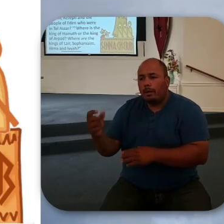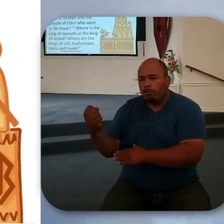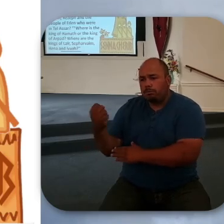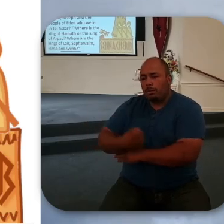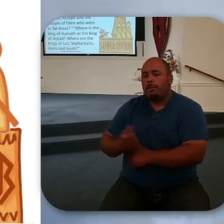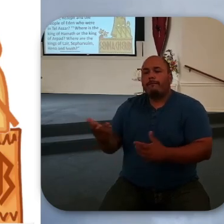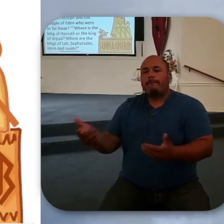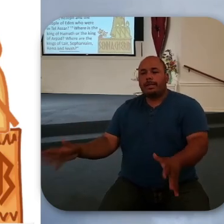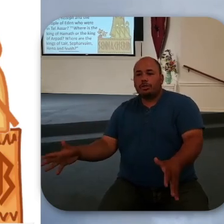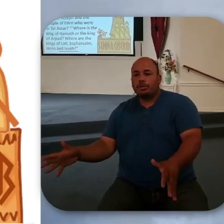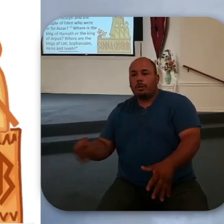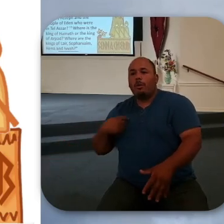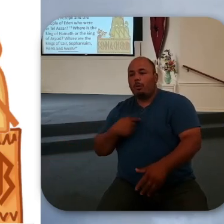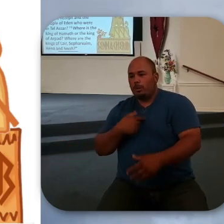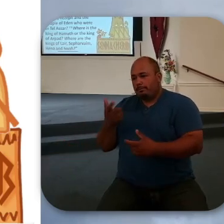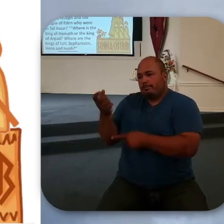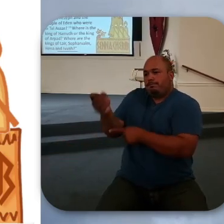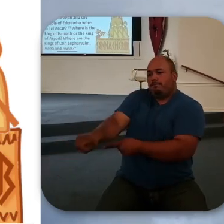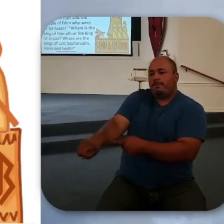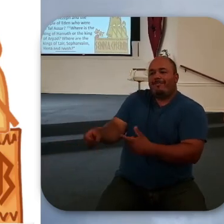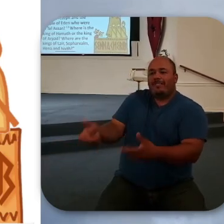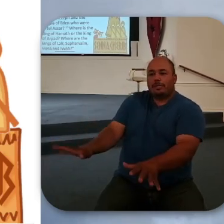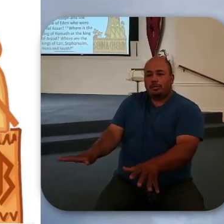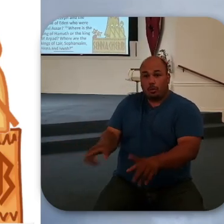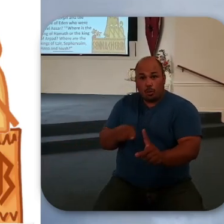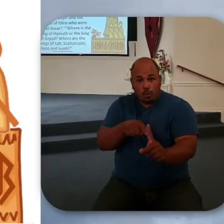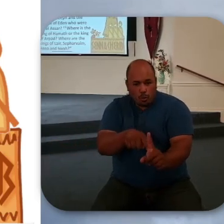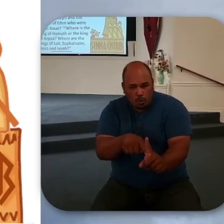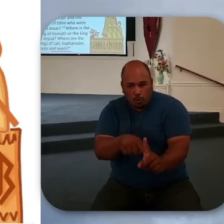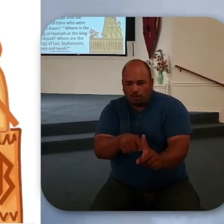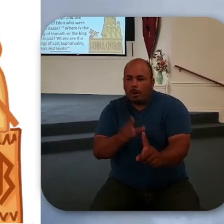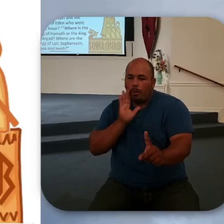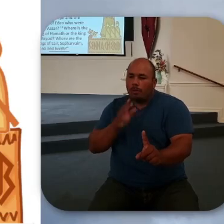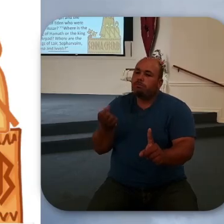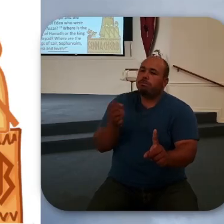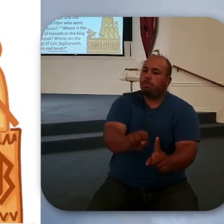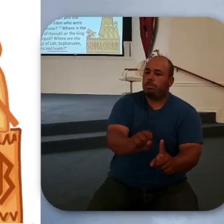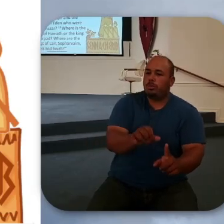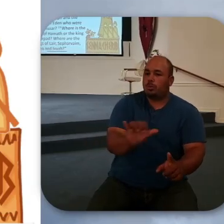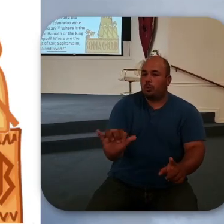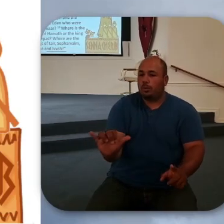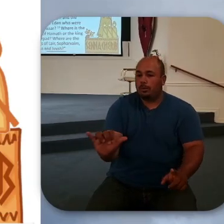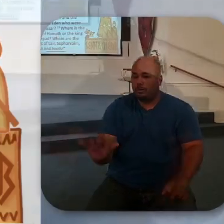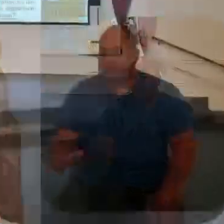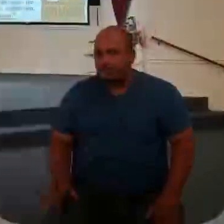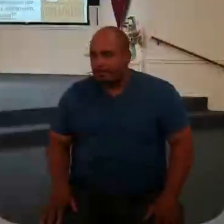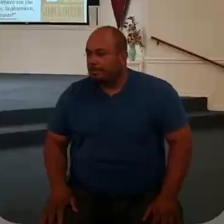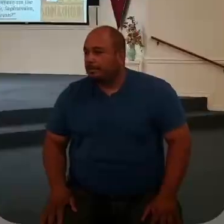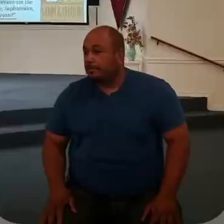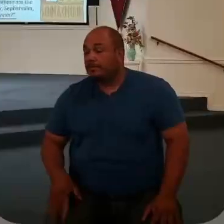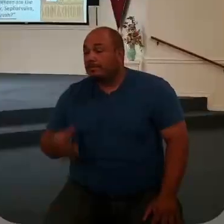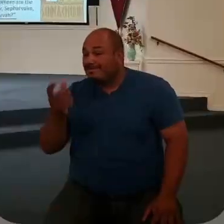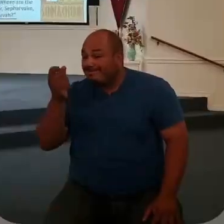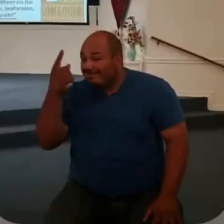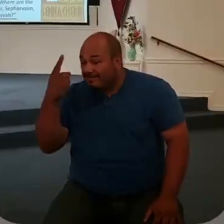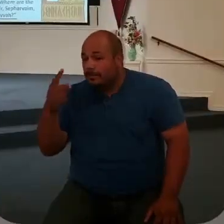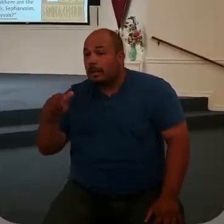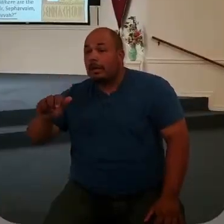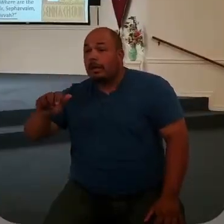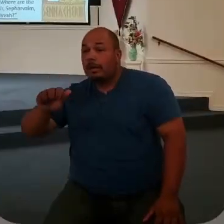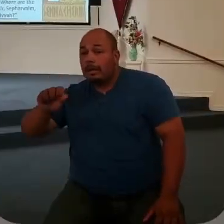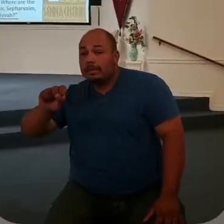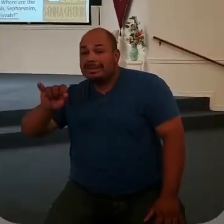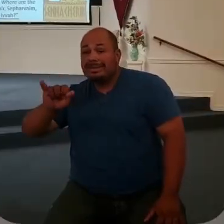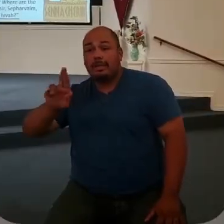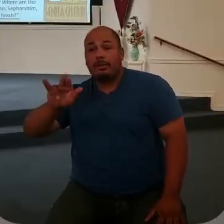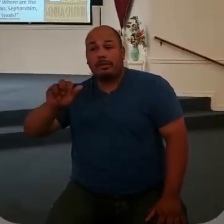Hena, and Ivah? So the Assyrians were advancing toward Jerusalem, And then the king